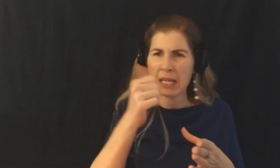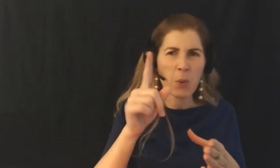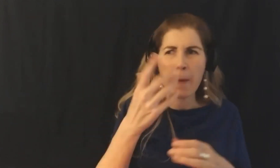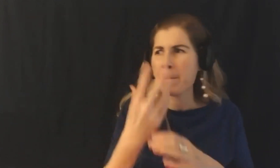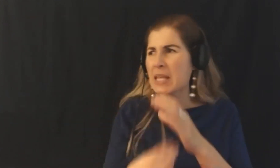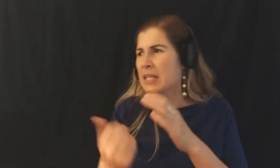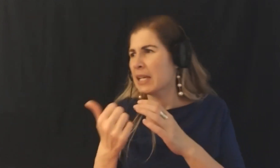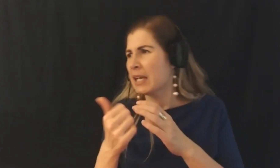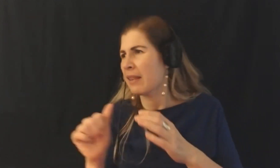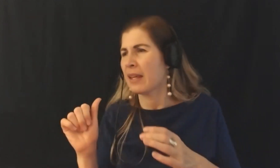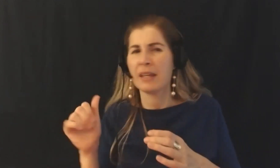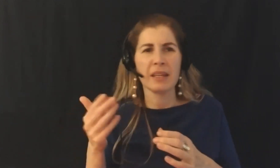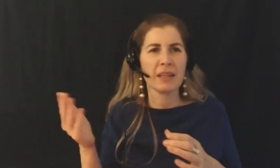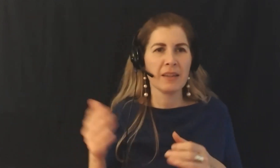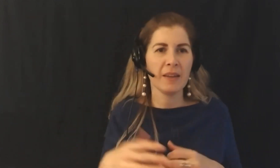anything.